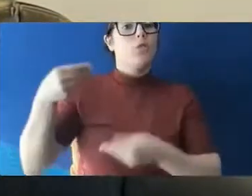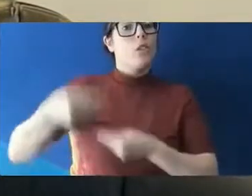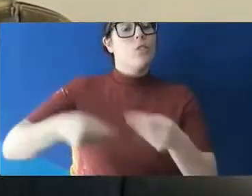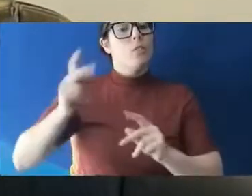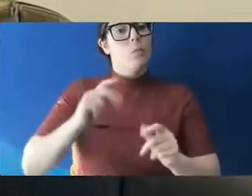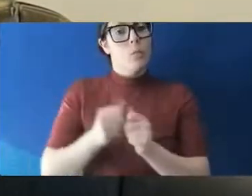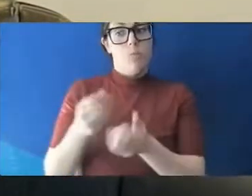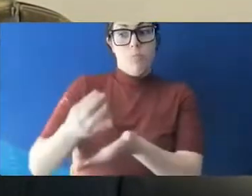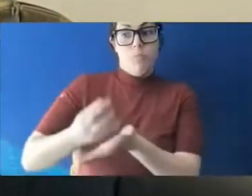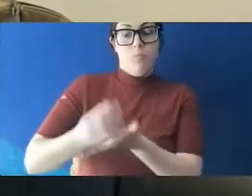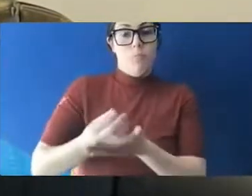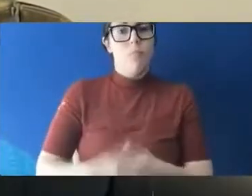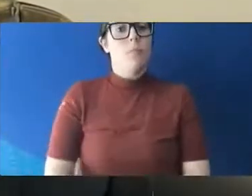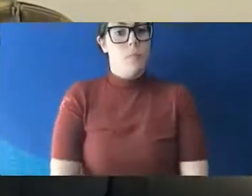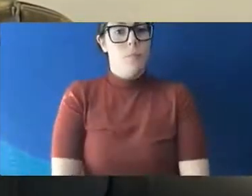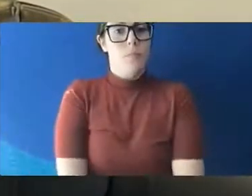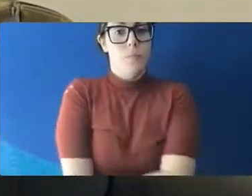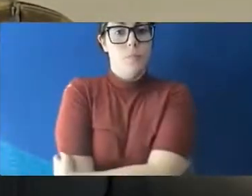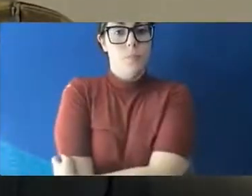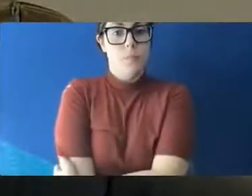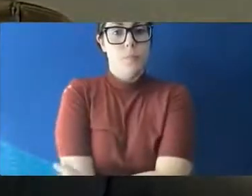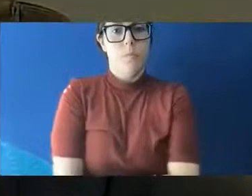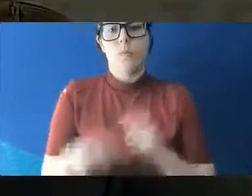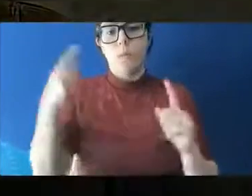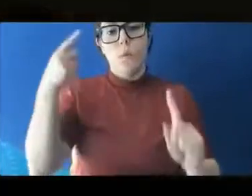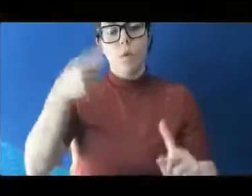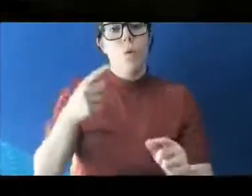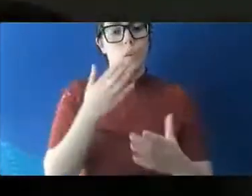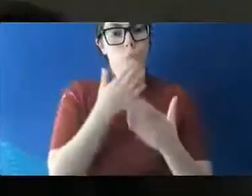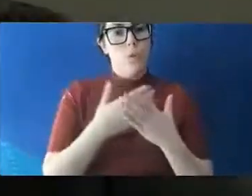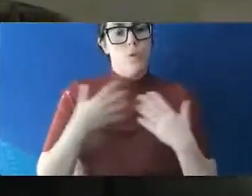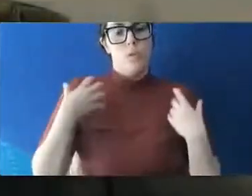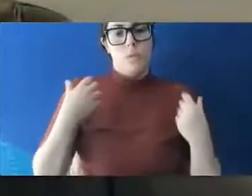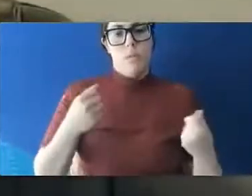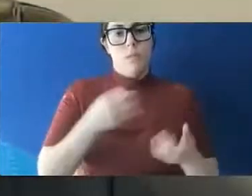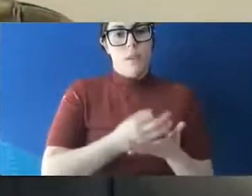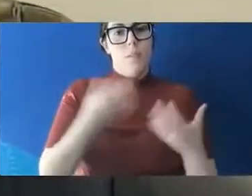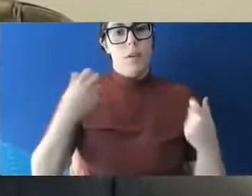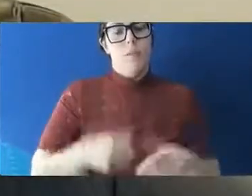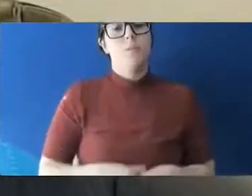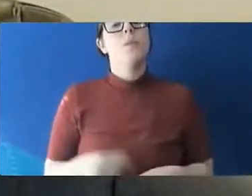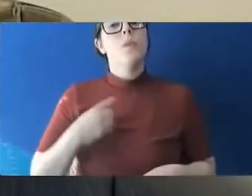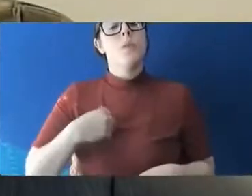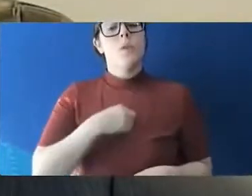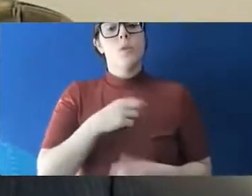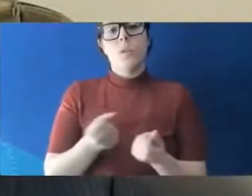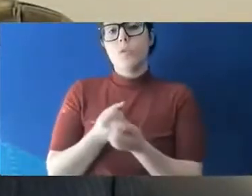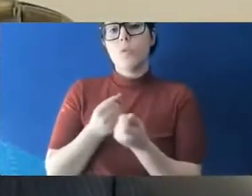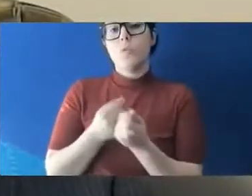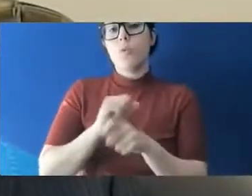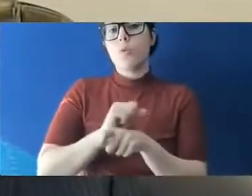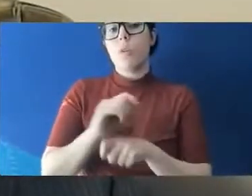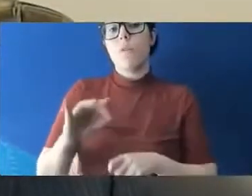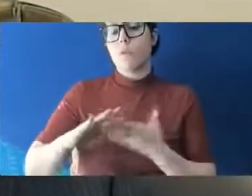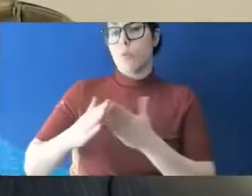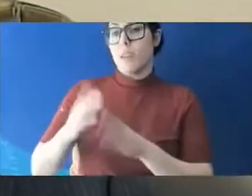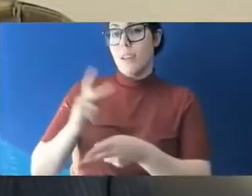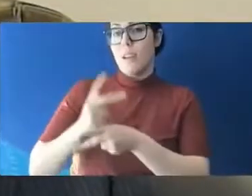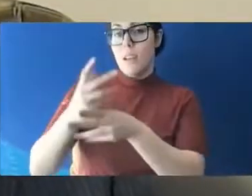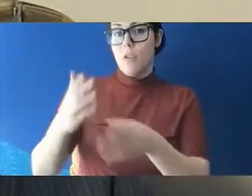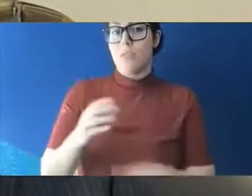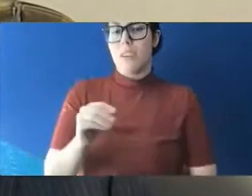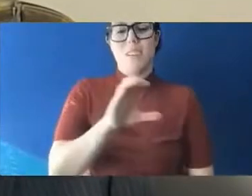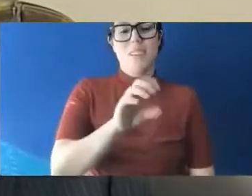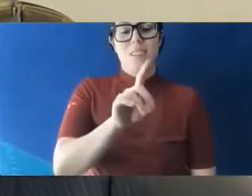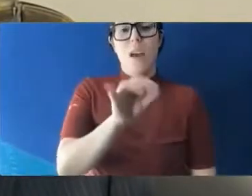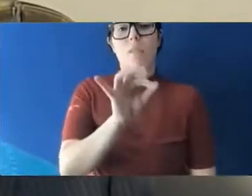and to promote sound economic and fiscal policy. We support the work of community lenders and